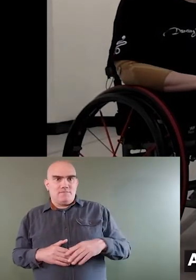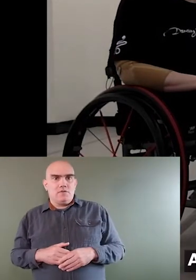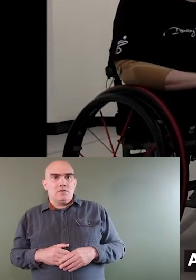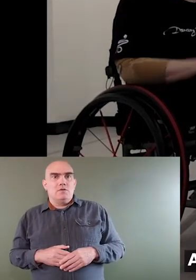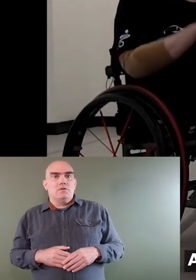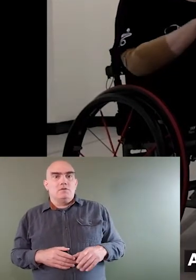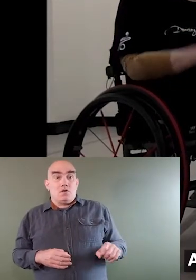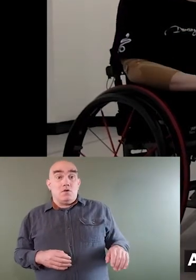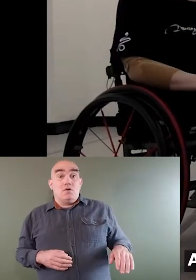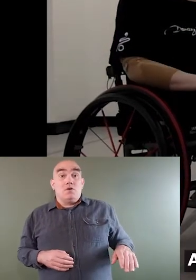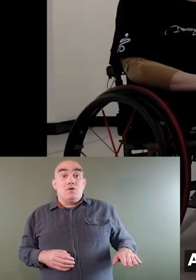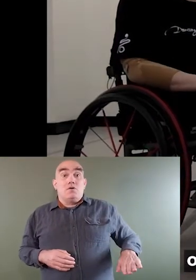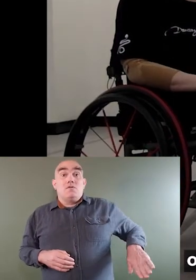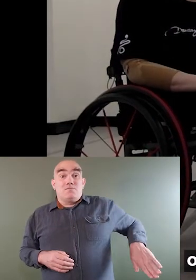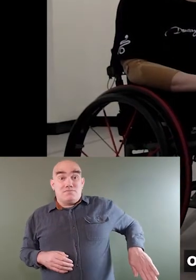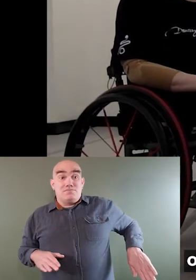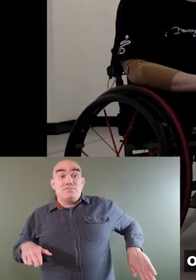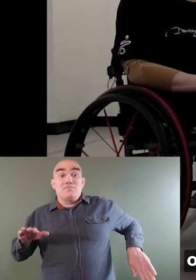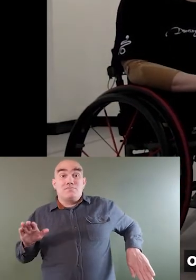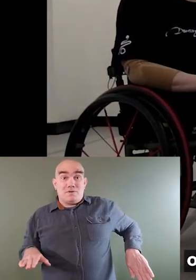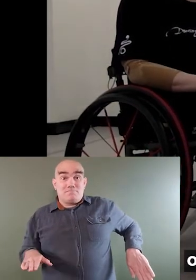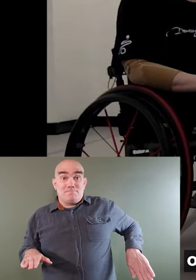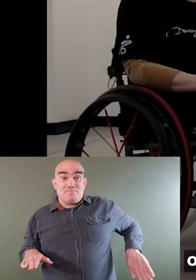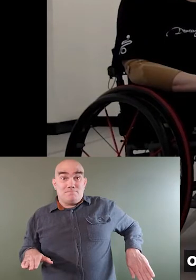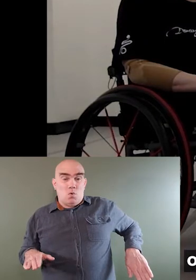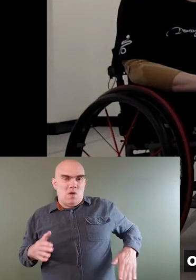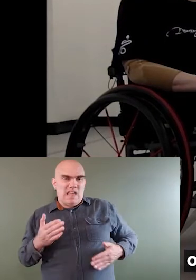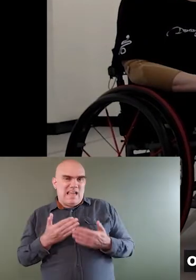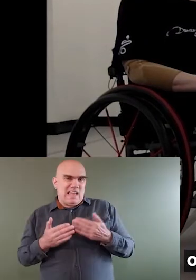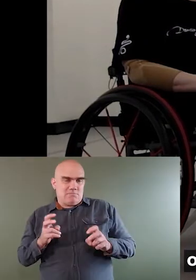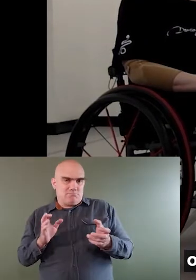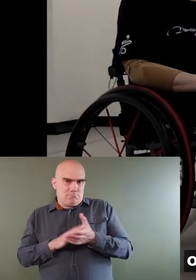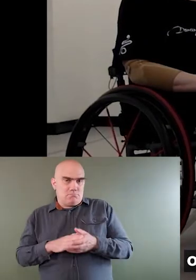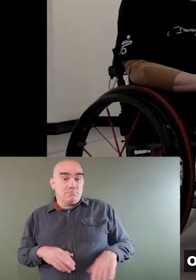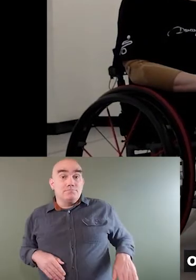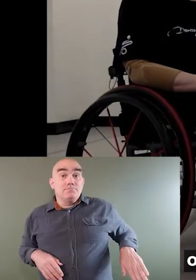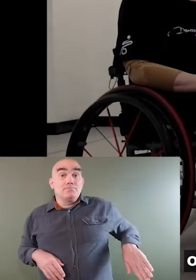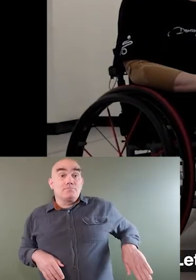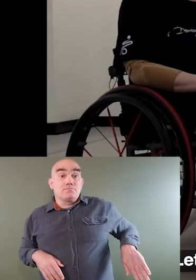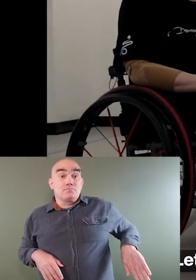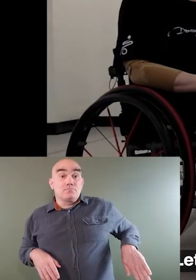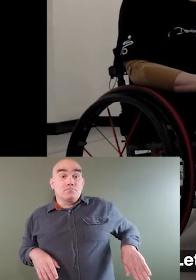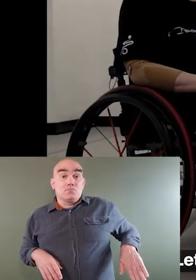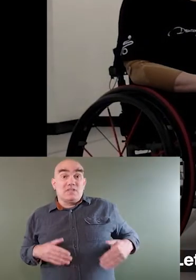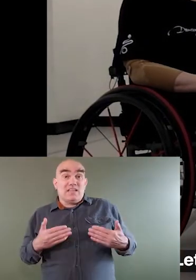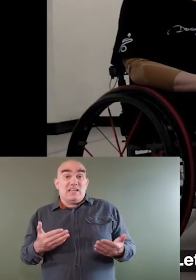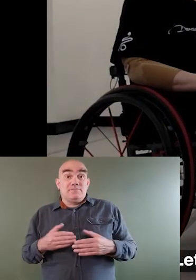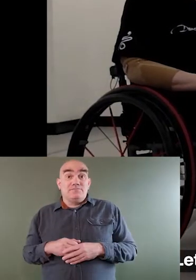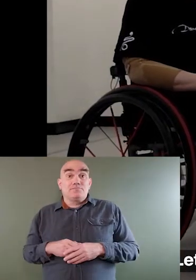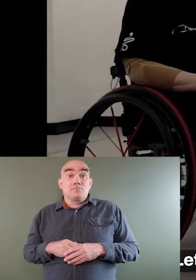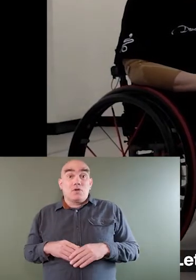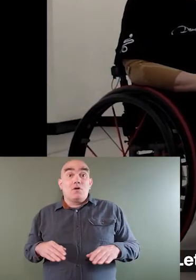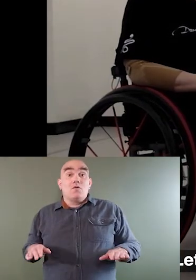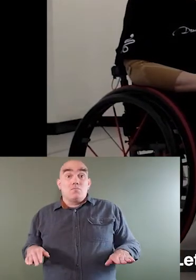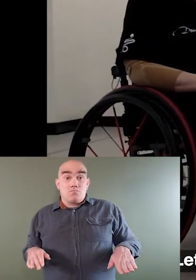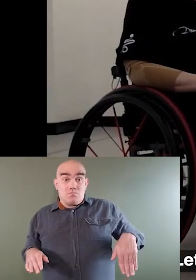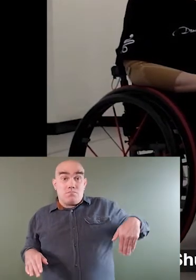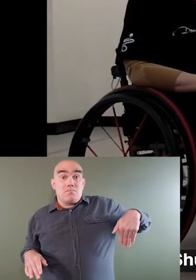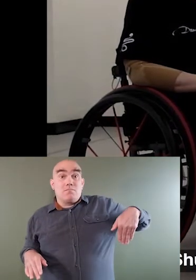and then the right foot does our pat, or hand does a pat for the change. shuffle. We